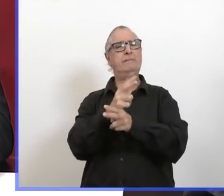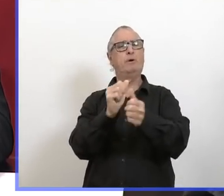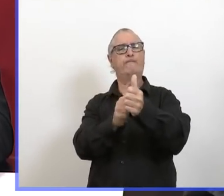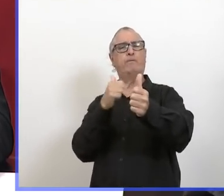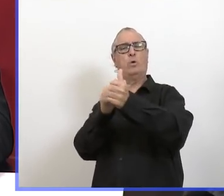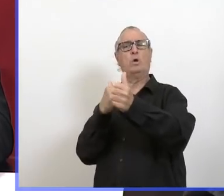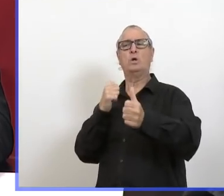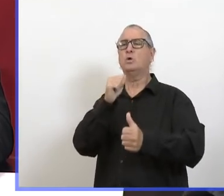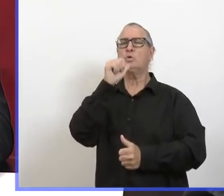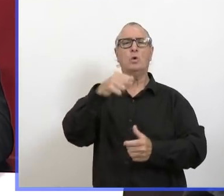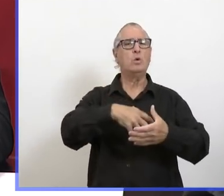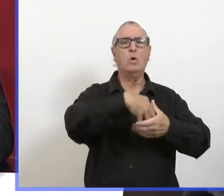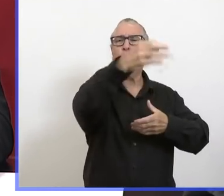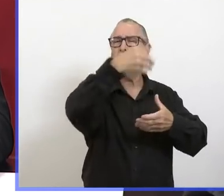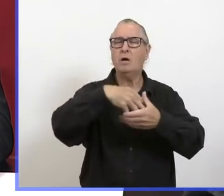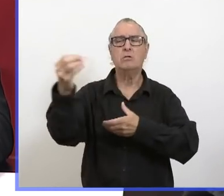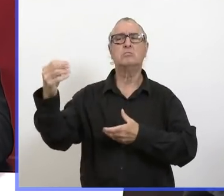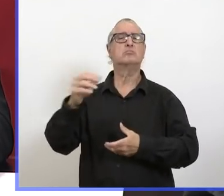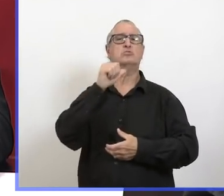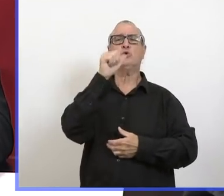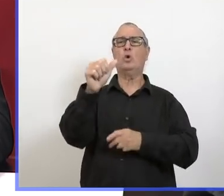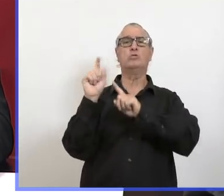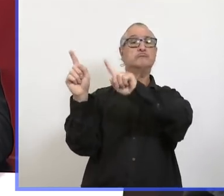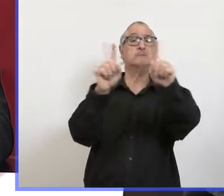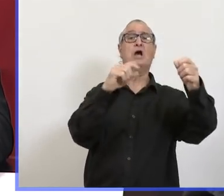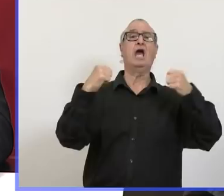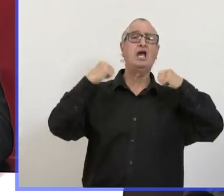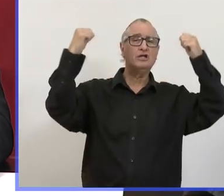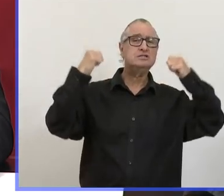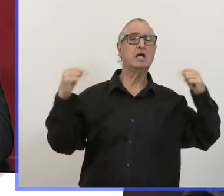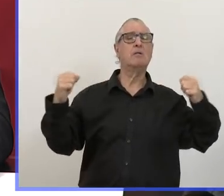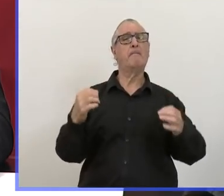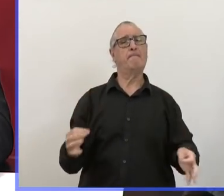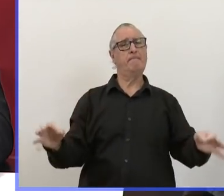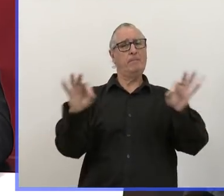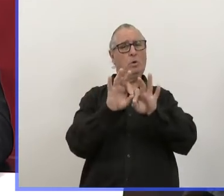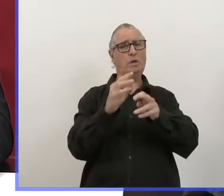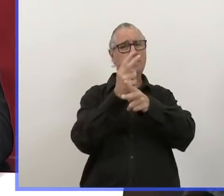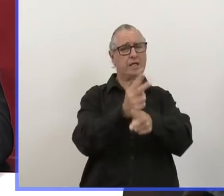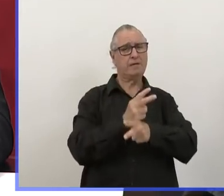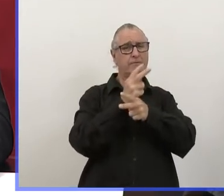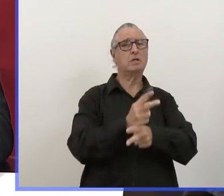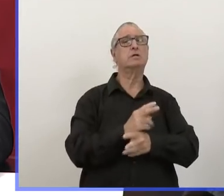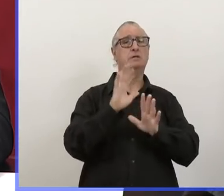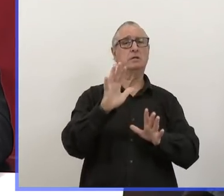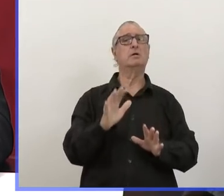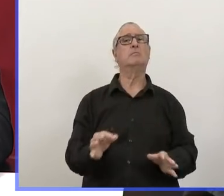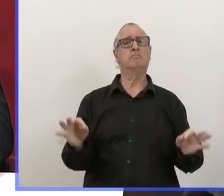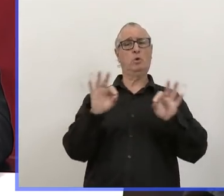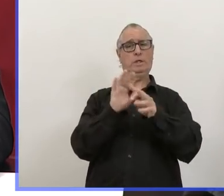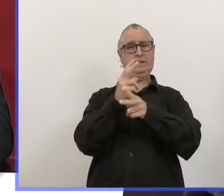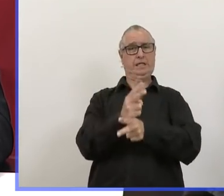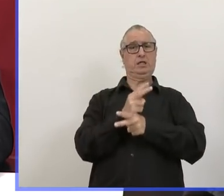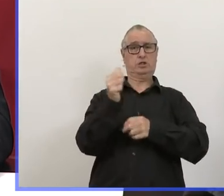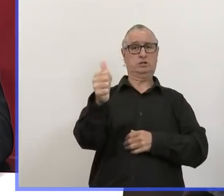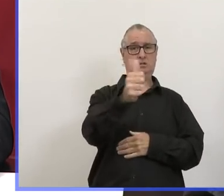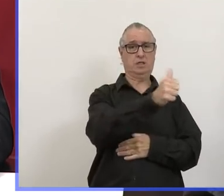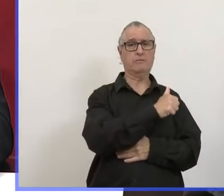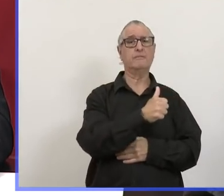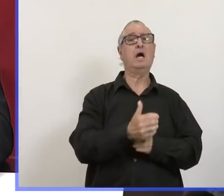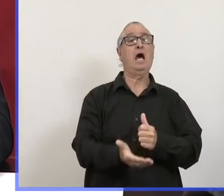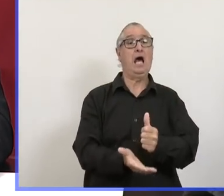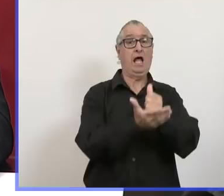take care of yourself and others. Wednesday, we made a few minor amendments to the public health orders to accommodate this heat